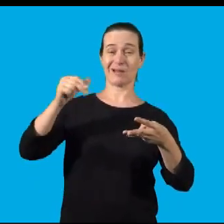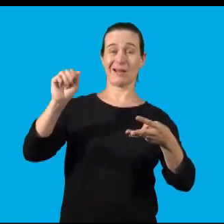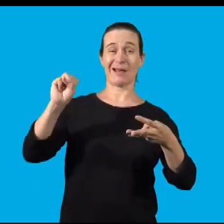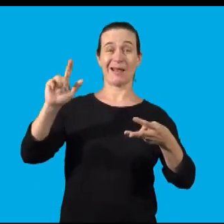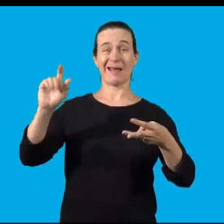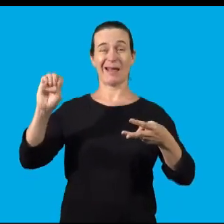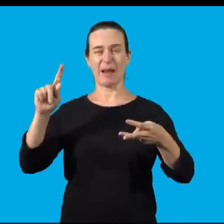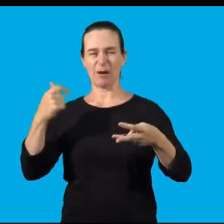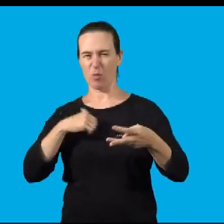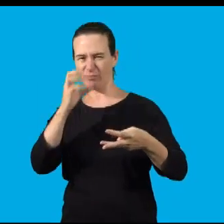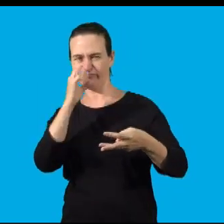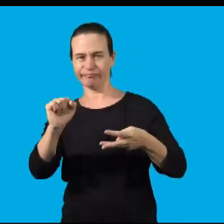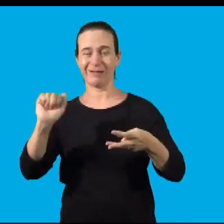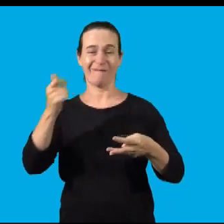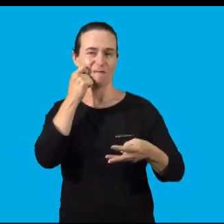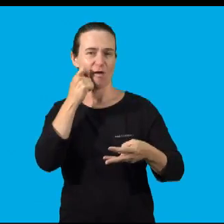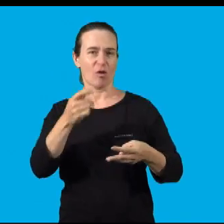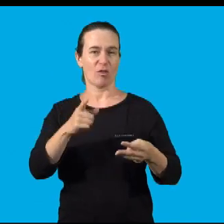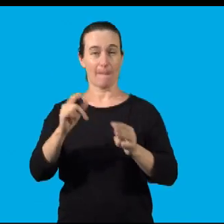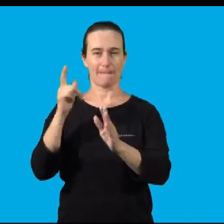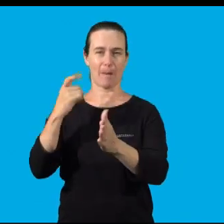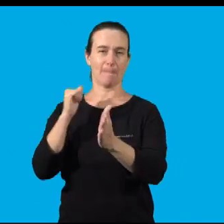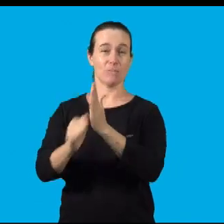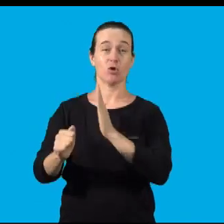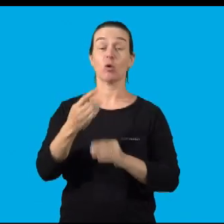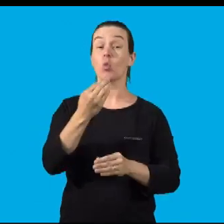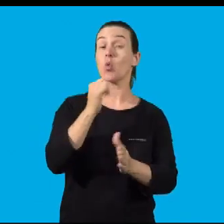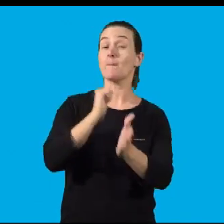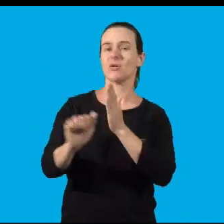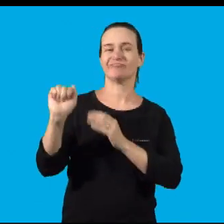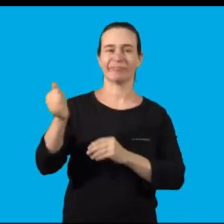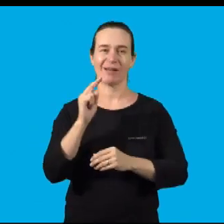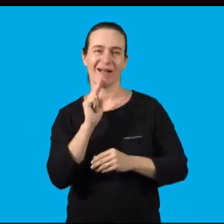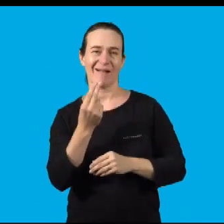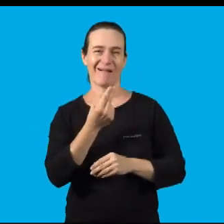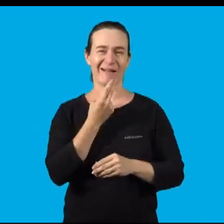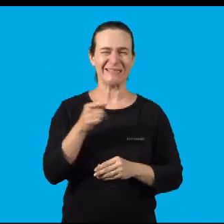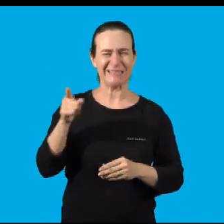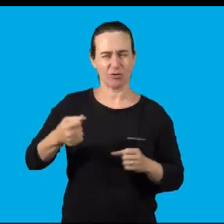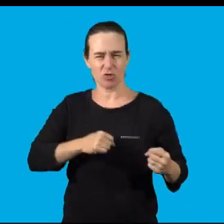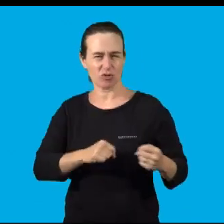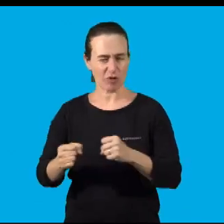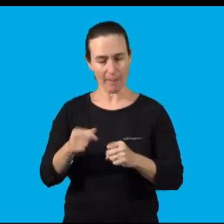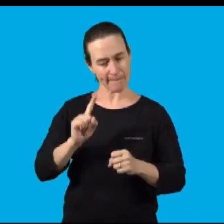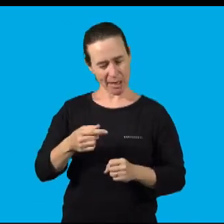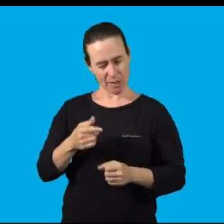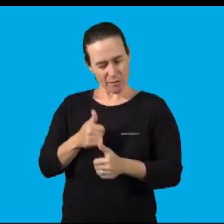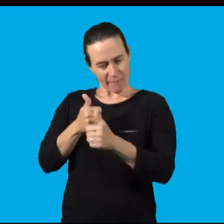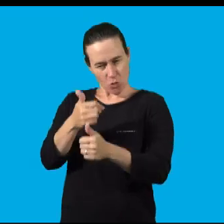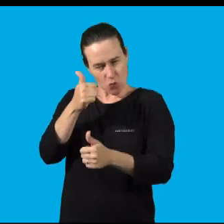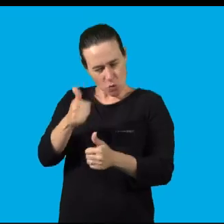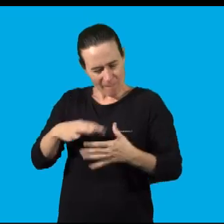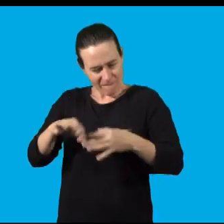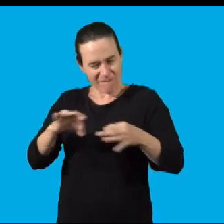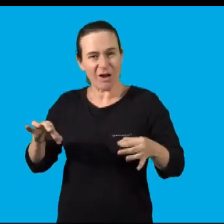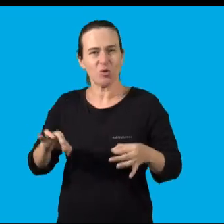avenge his father's murder by his uncle, King Claudius. His internal struggle with morality, revenge, and indecision